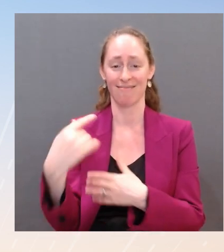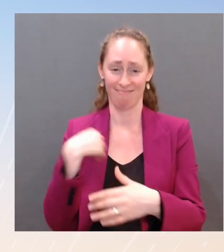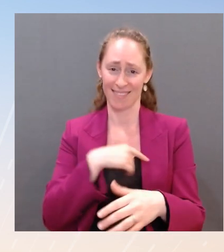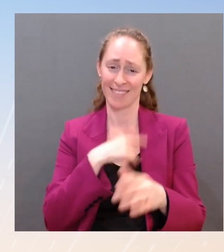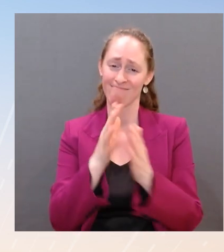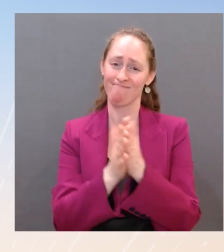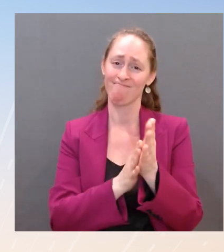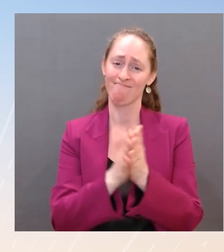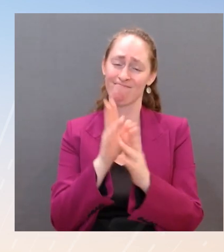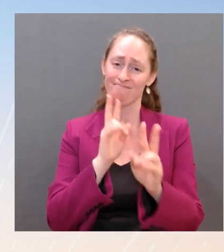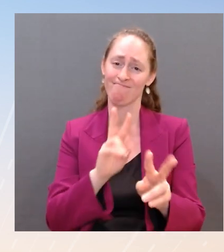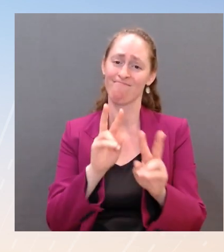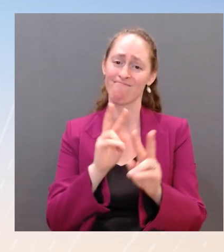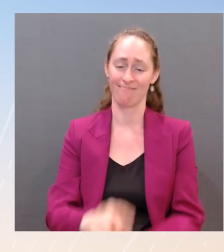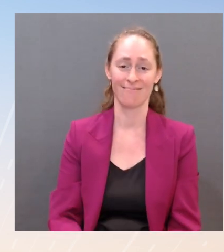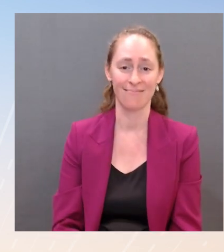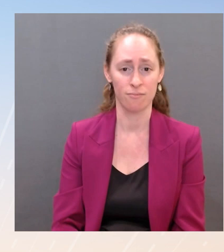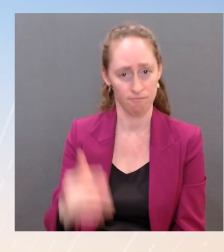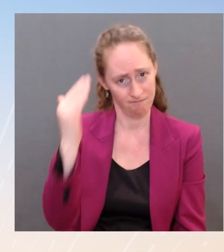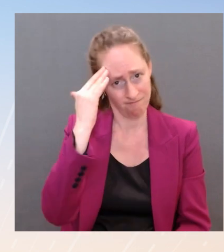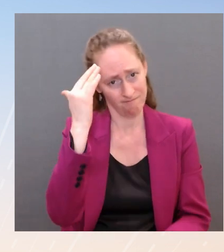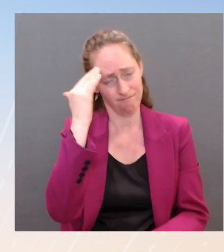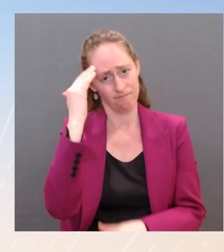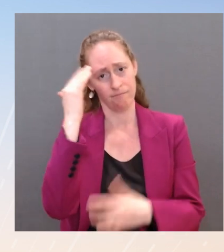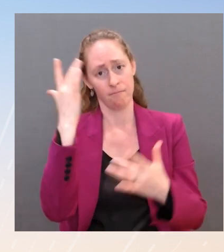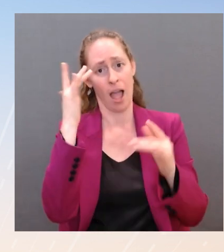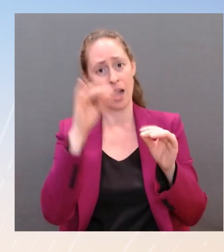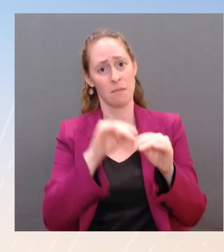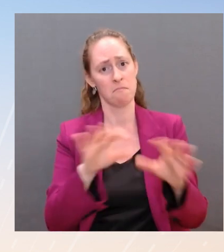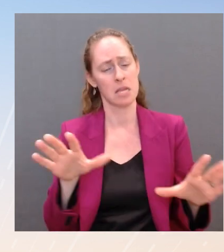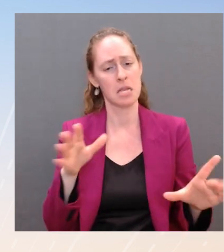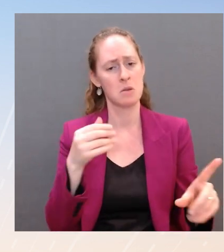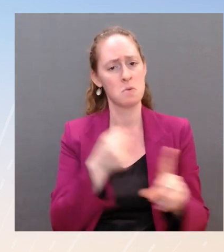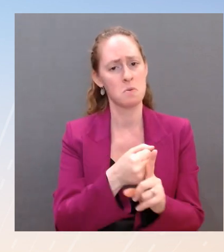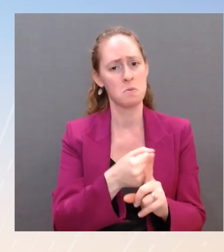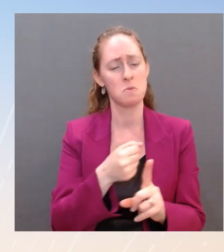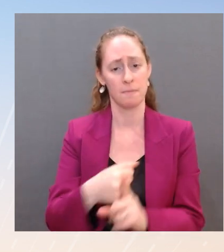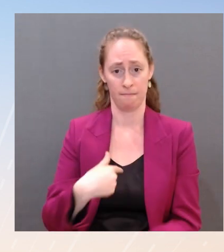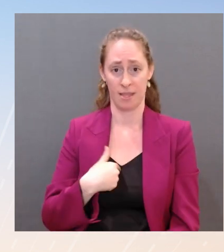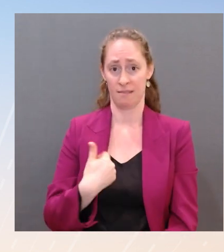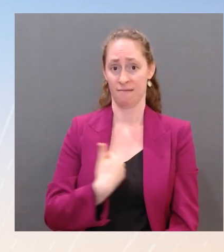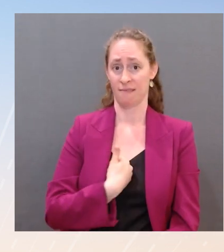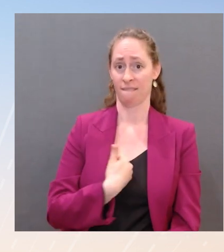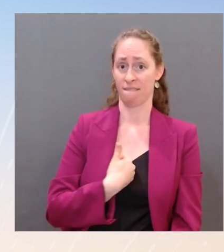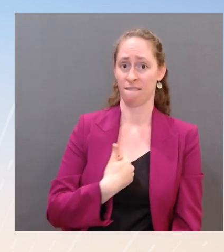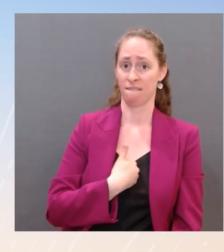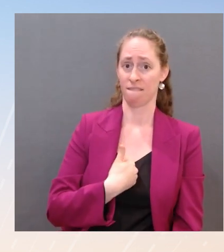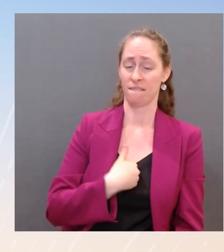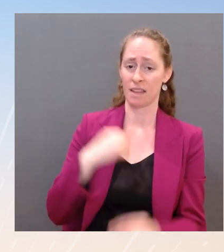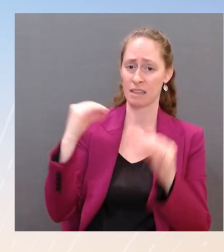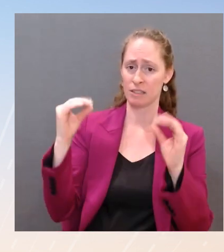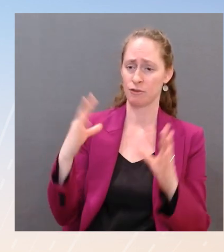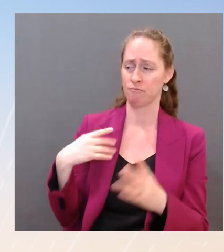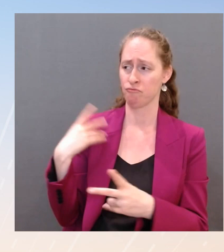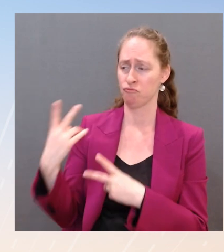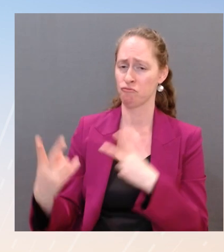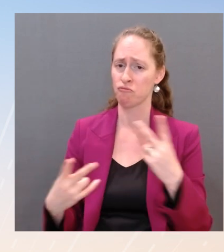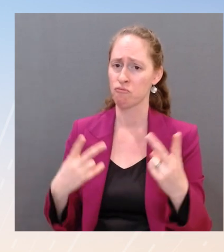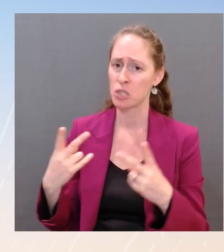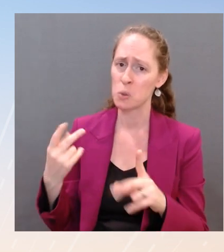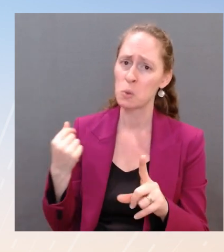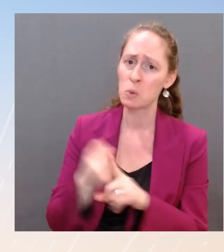I think. That's so, as a teacher, I see it in my own classroom. So I hope we continue this